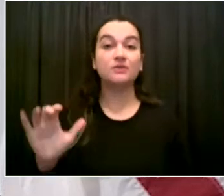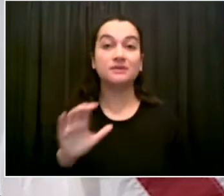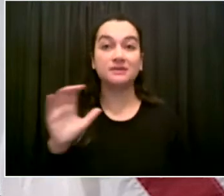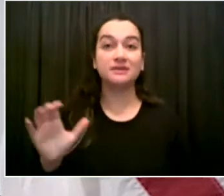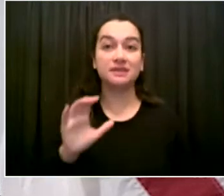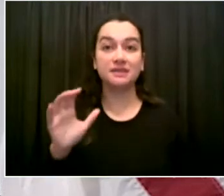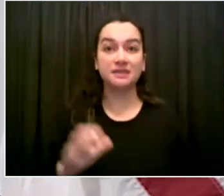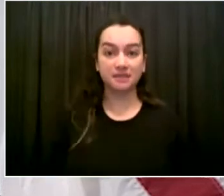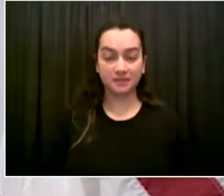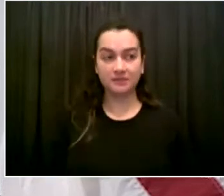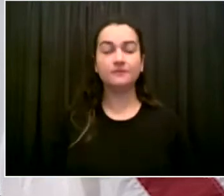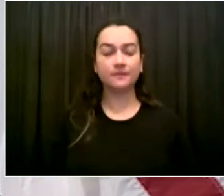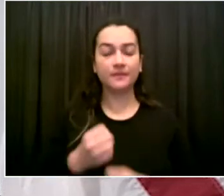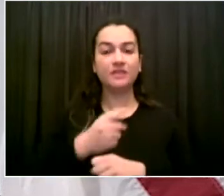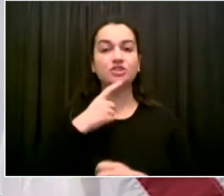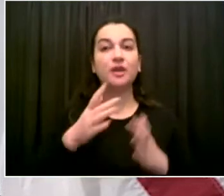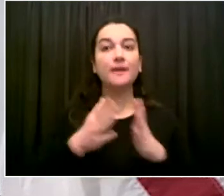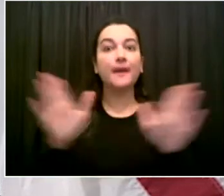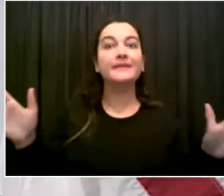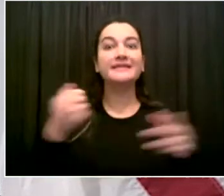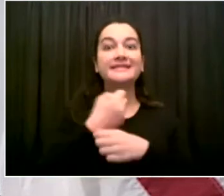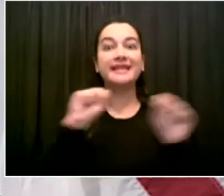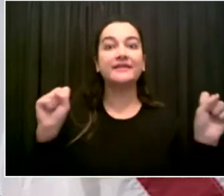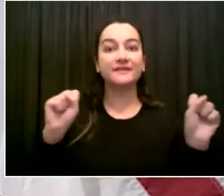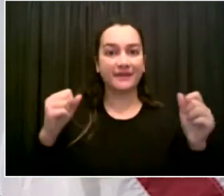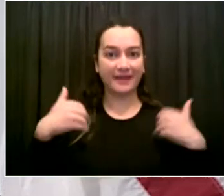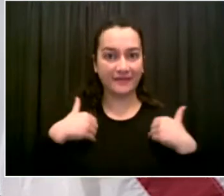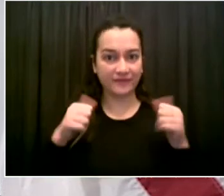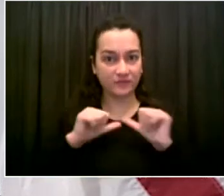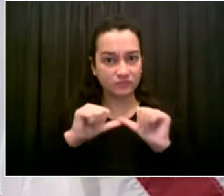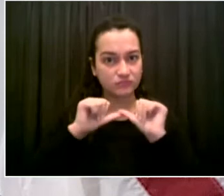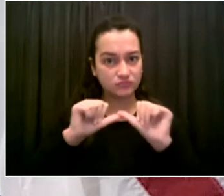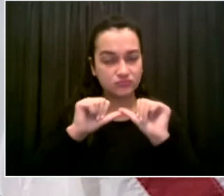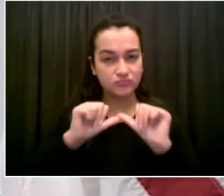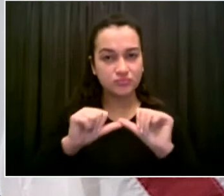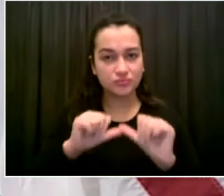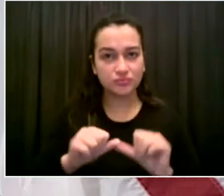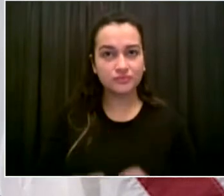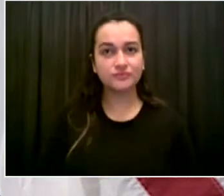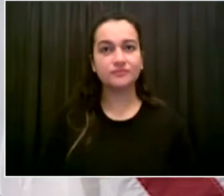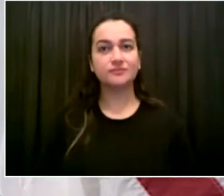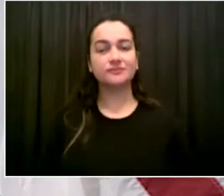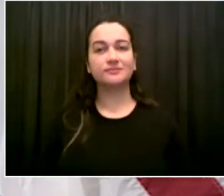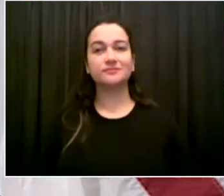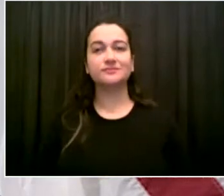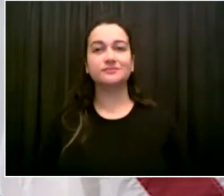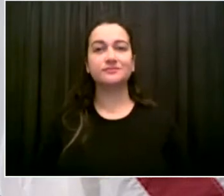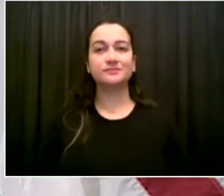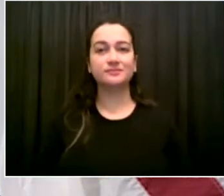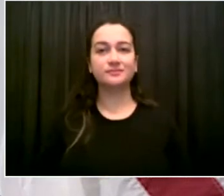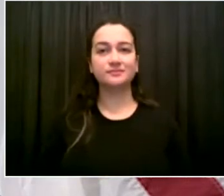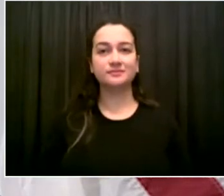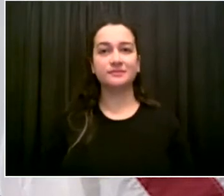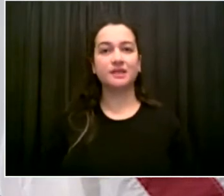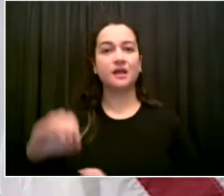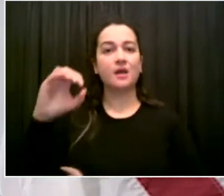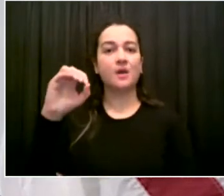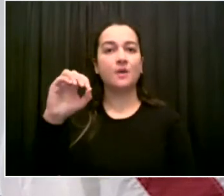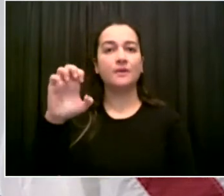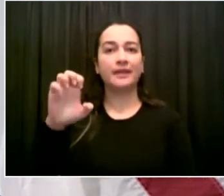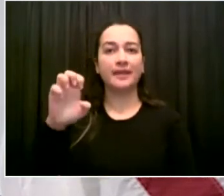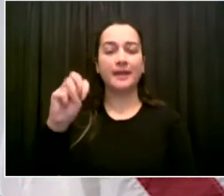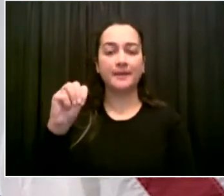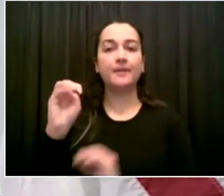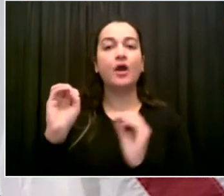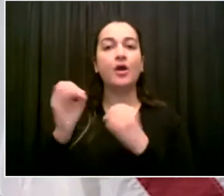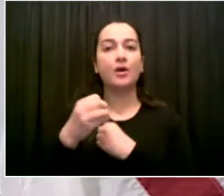why we have an emergency management system here in this city to get us ready for anything.